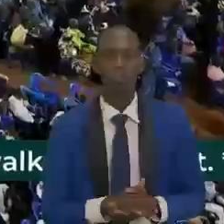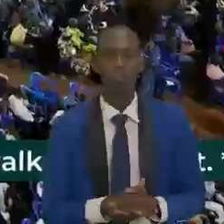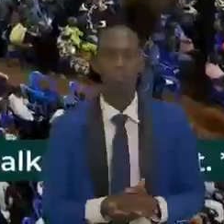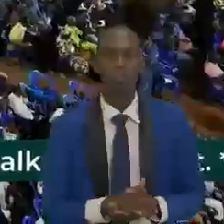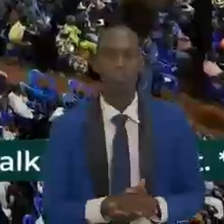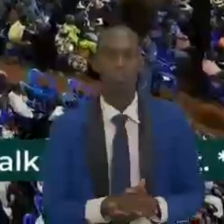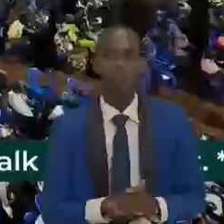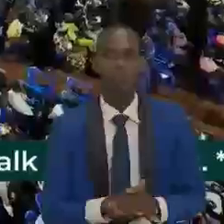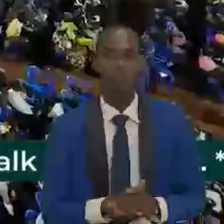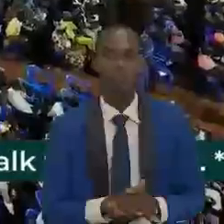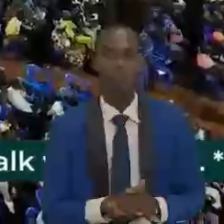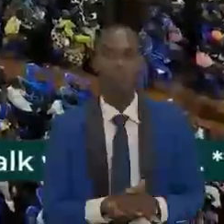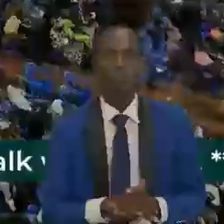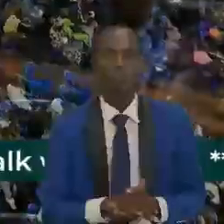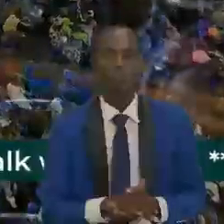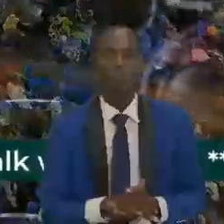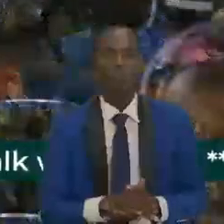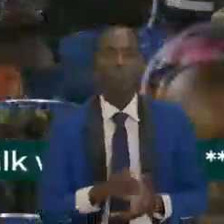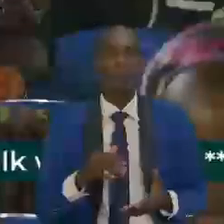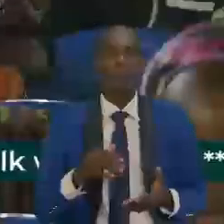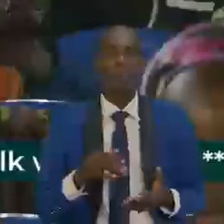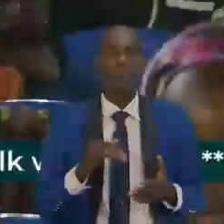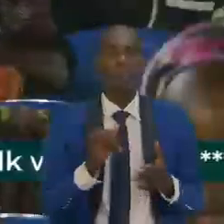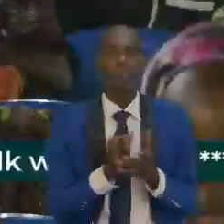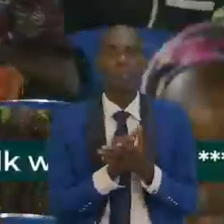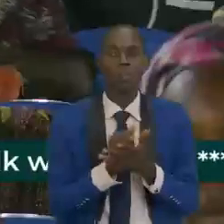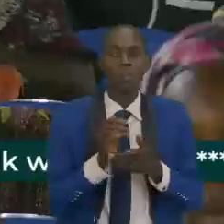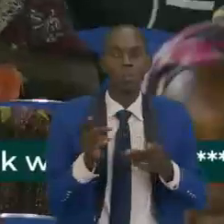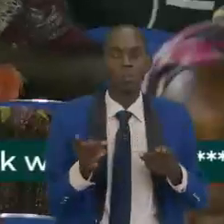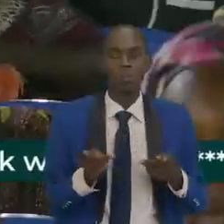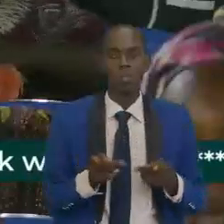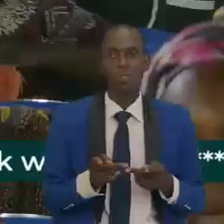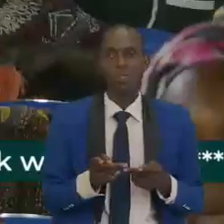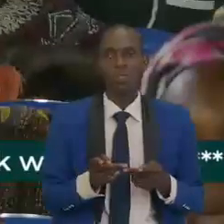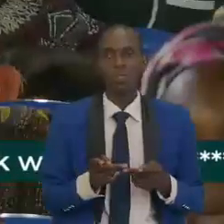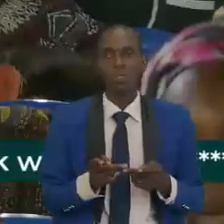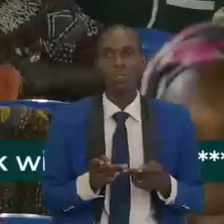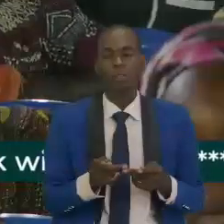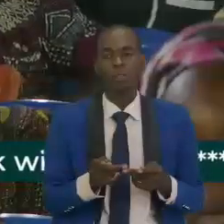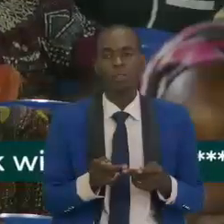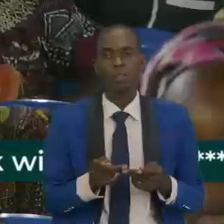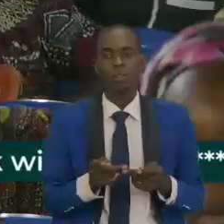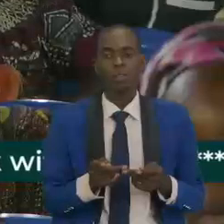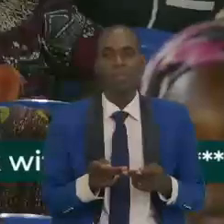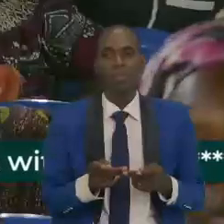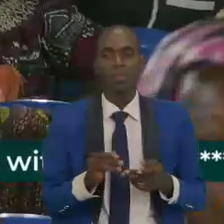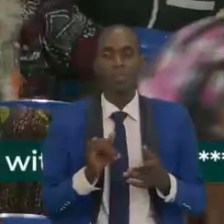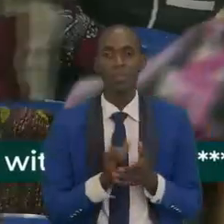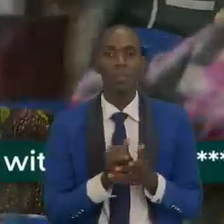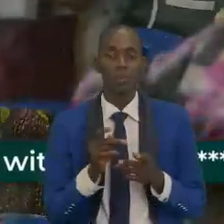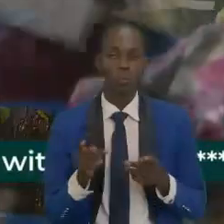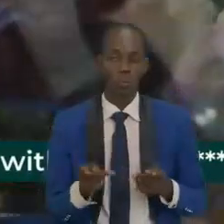It is at back, by your left. It is that at that place that we are going to have dinners for